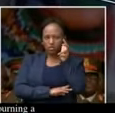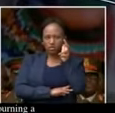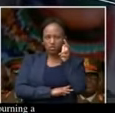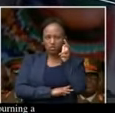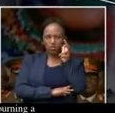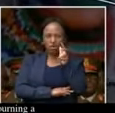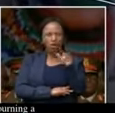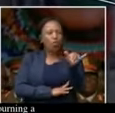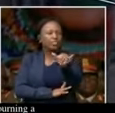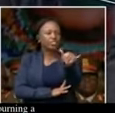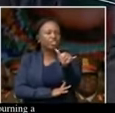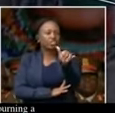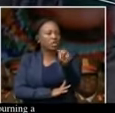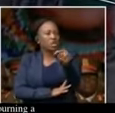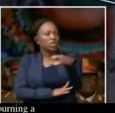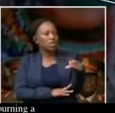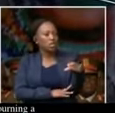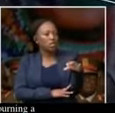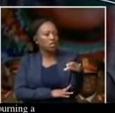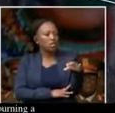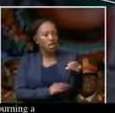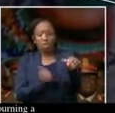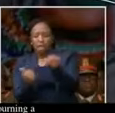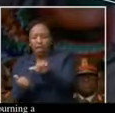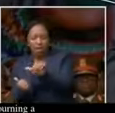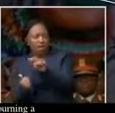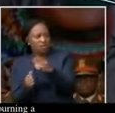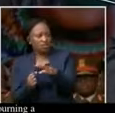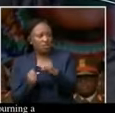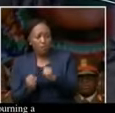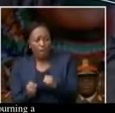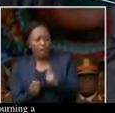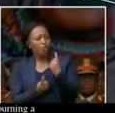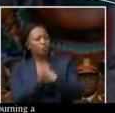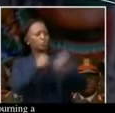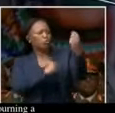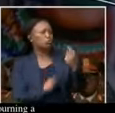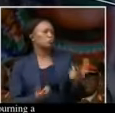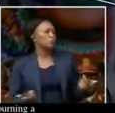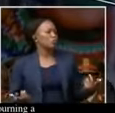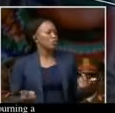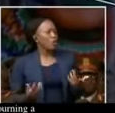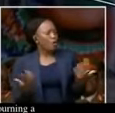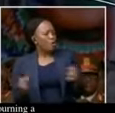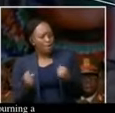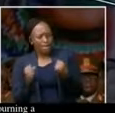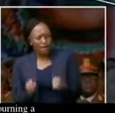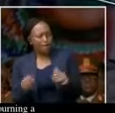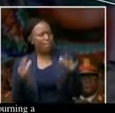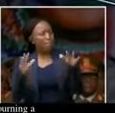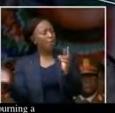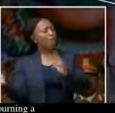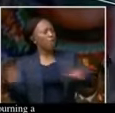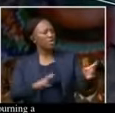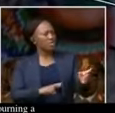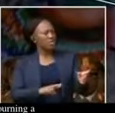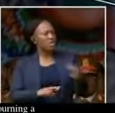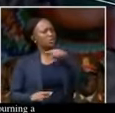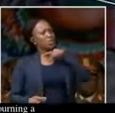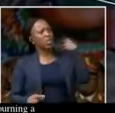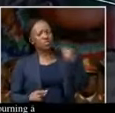which ANC do we go to? Of the same people who sold you out? Of the same people who were ready to give you to